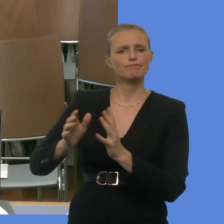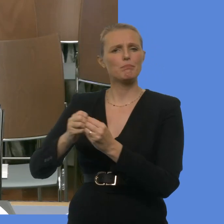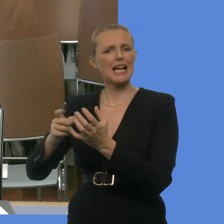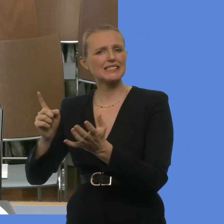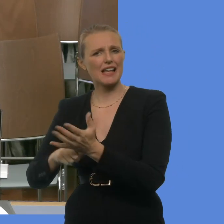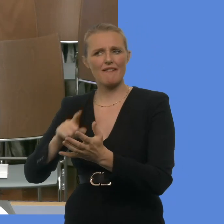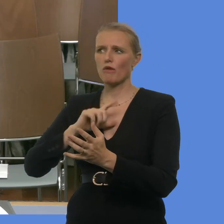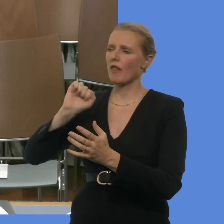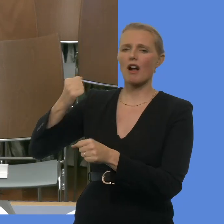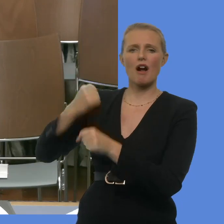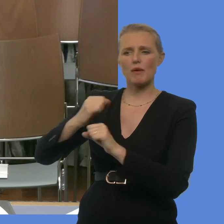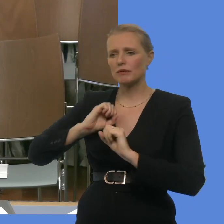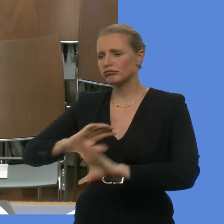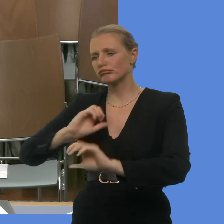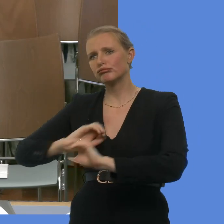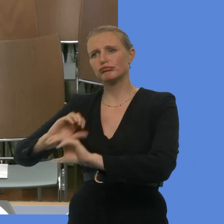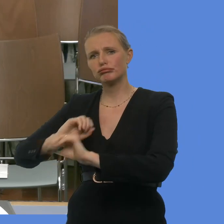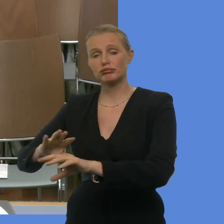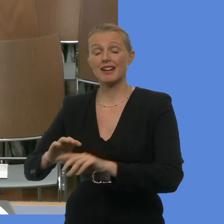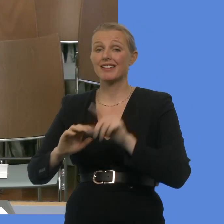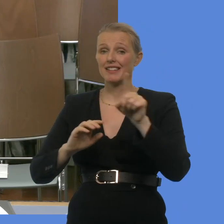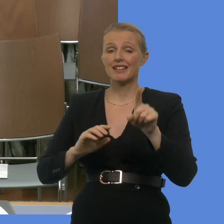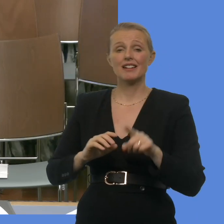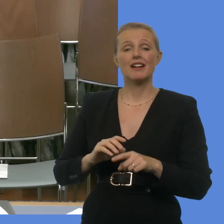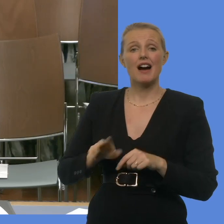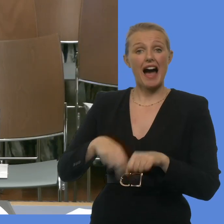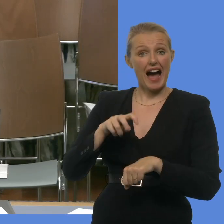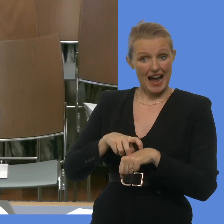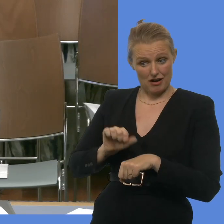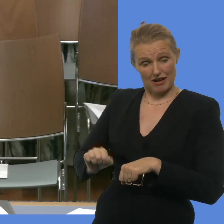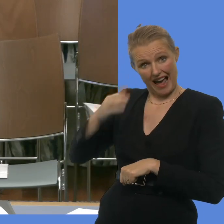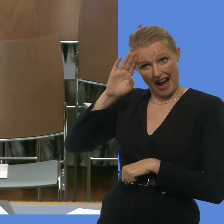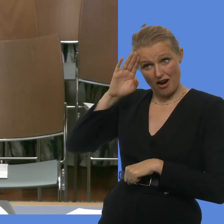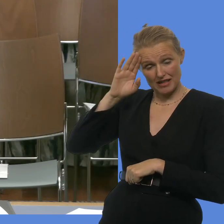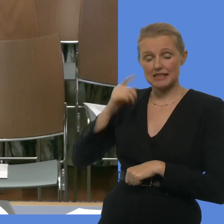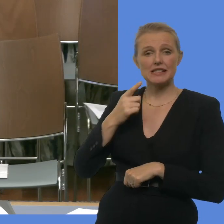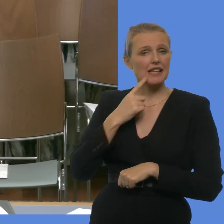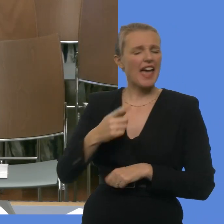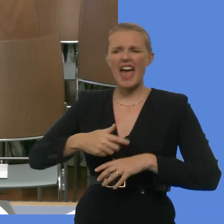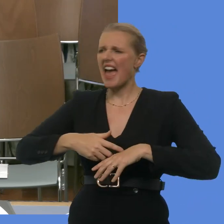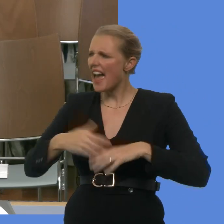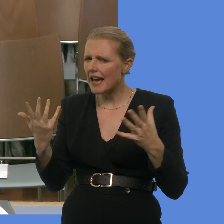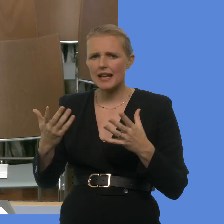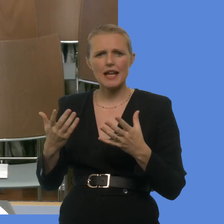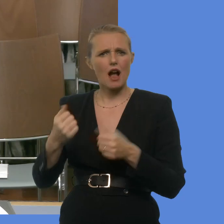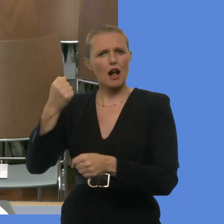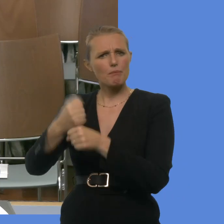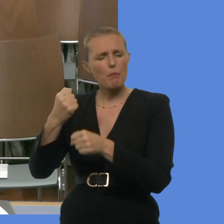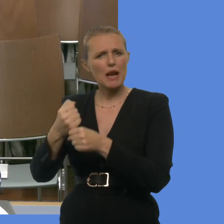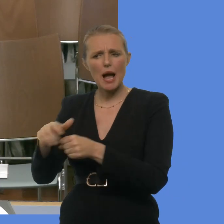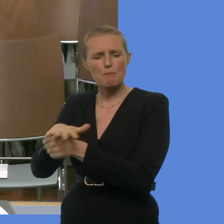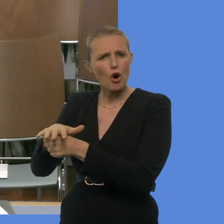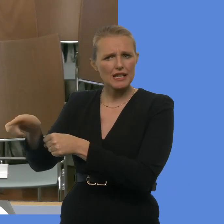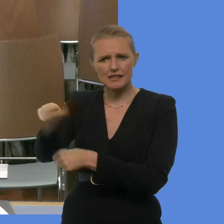then in terms of the Irish Act, free interpretation is for all public bodies, that's